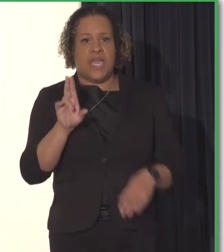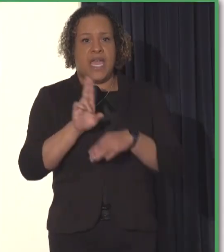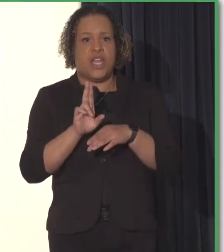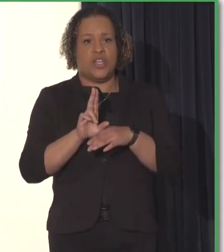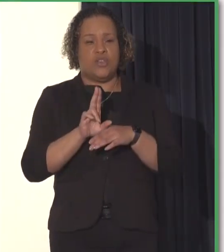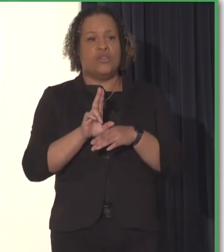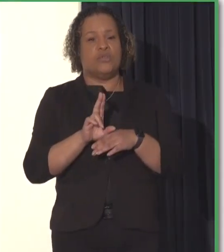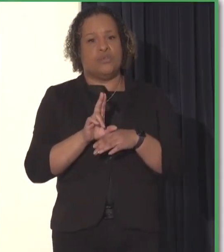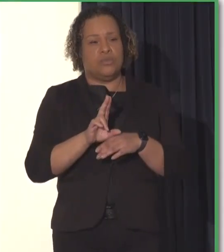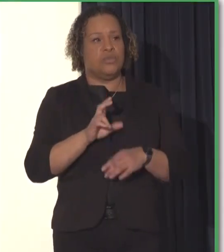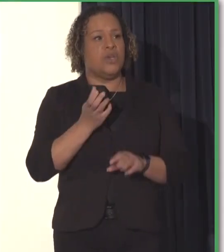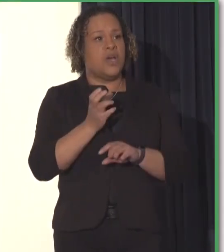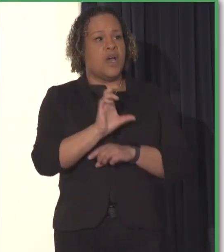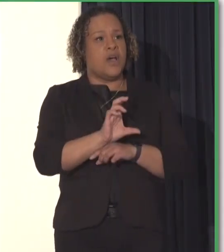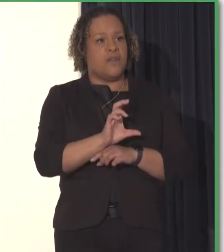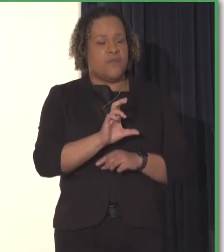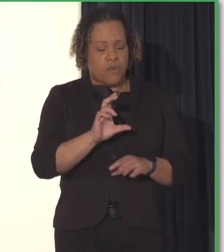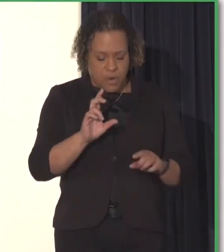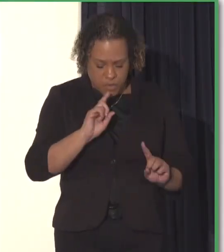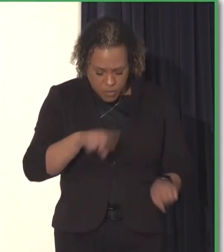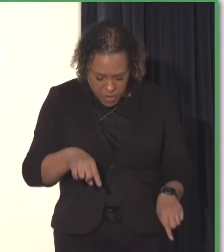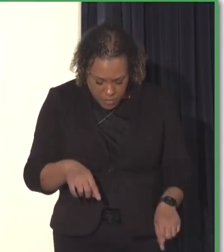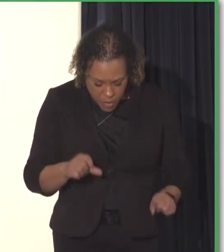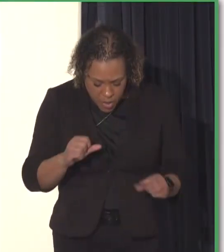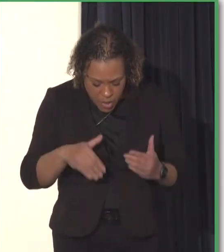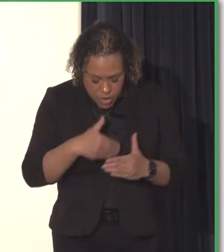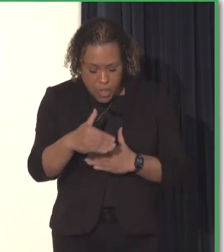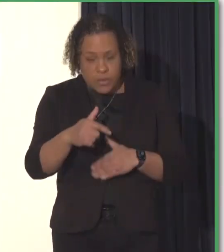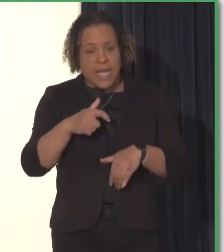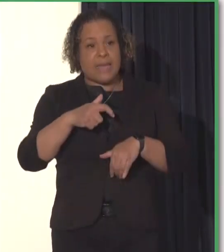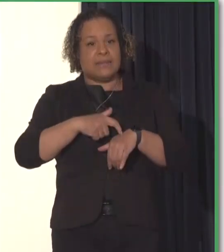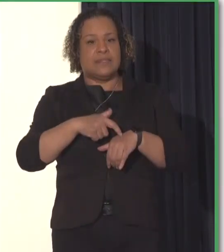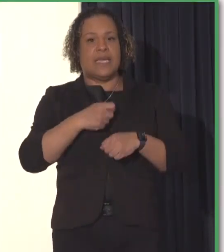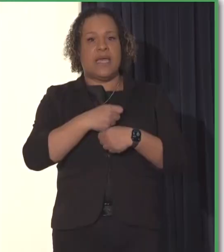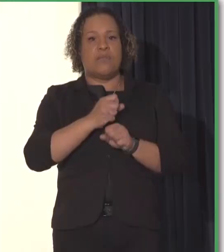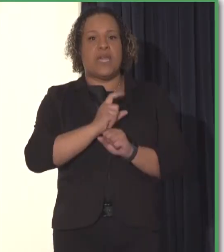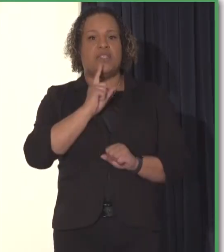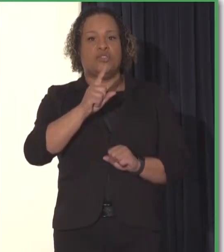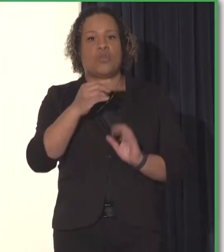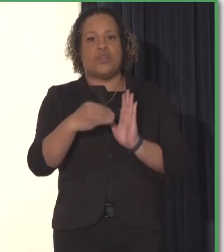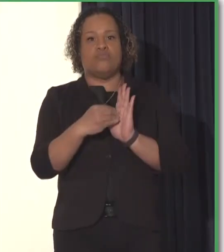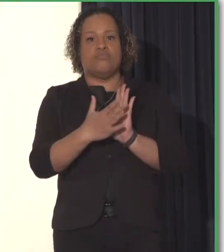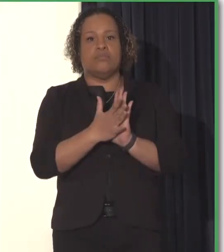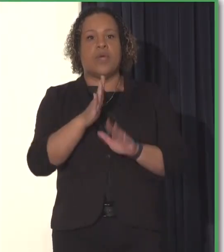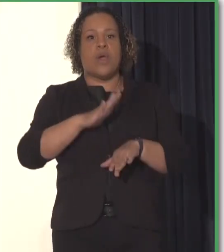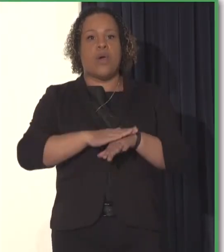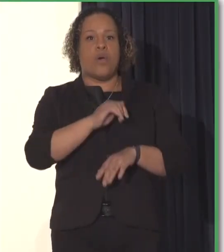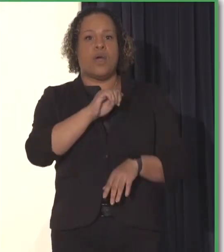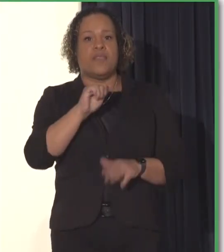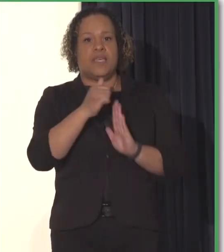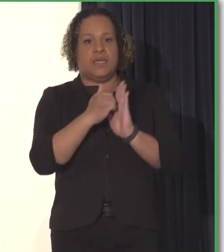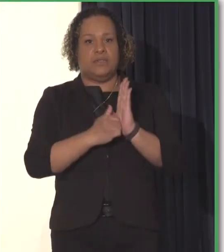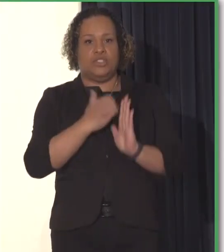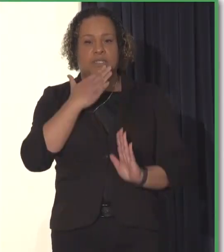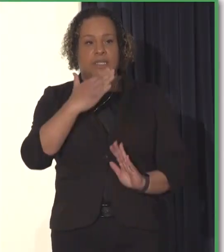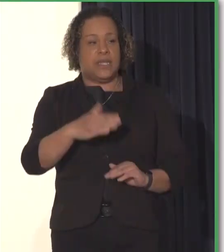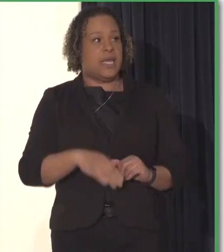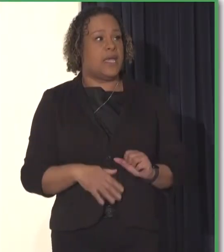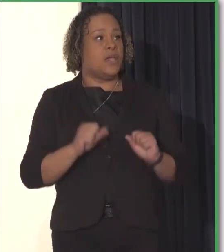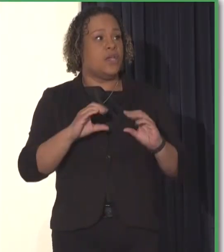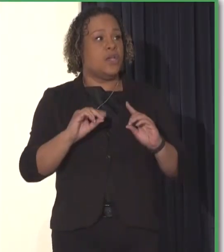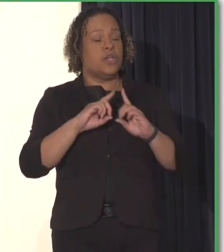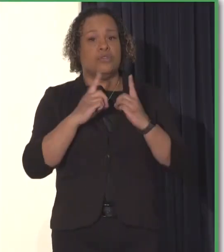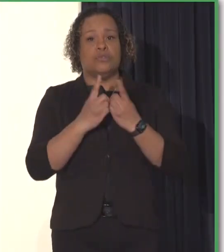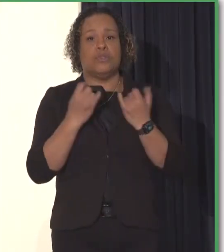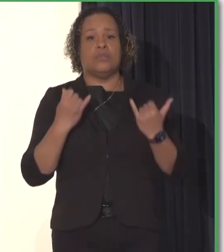go ahead. Next time, make sure that's indicated on the agenda. Thank you. So the department was